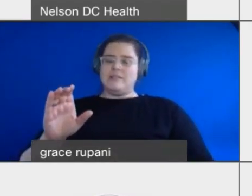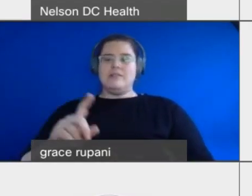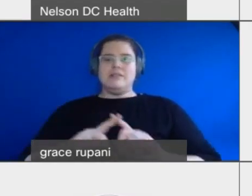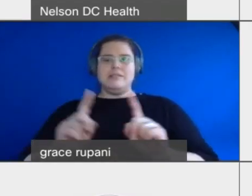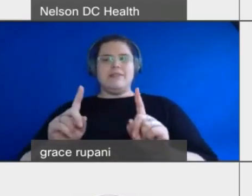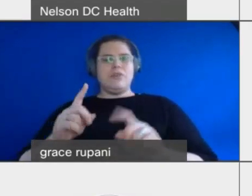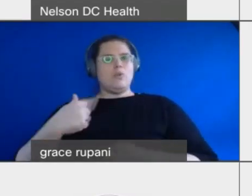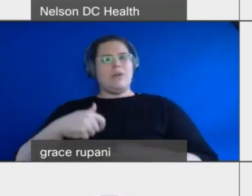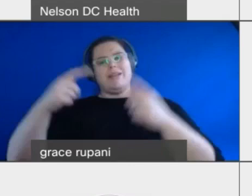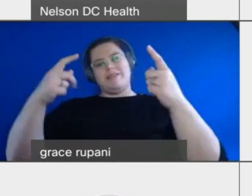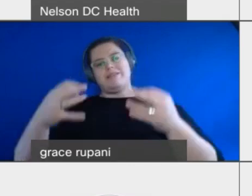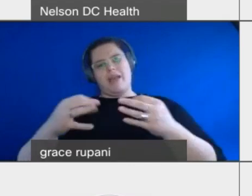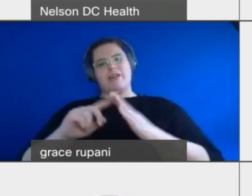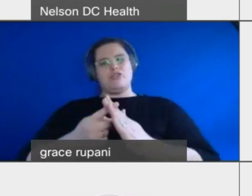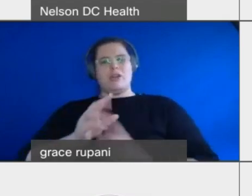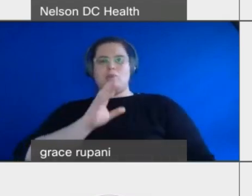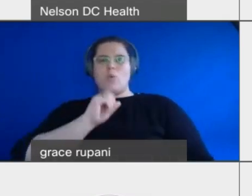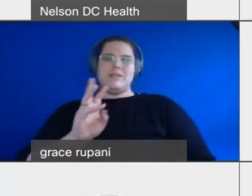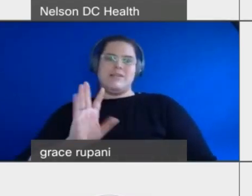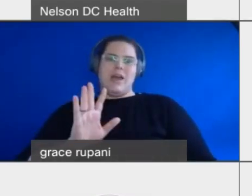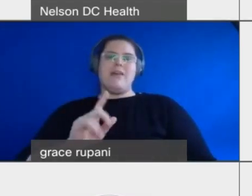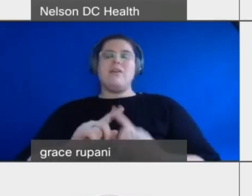they've chosen to start at age 65.